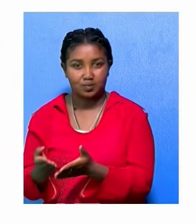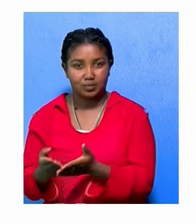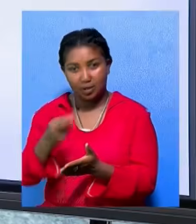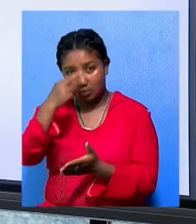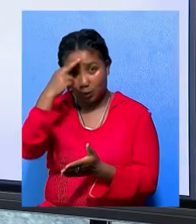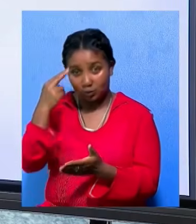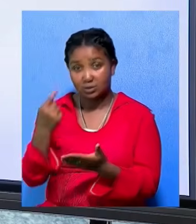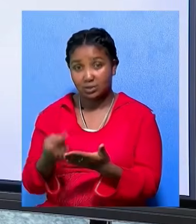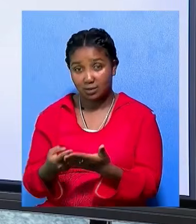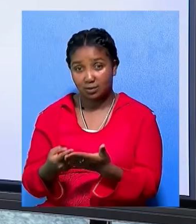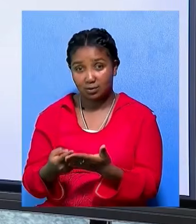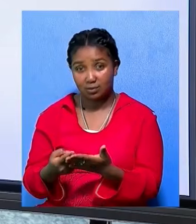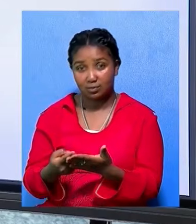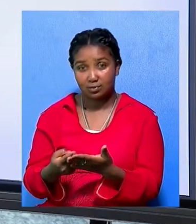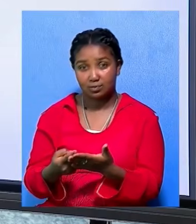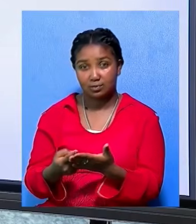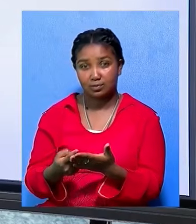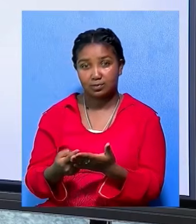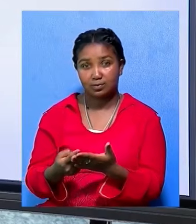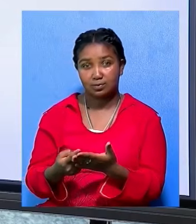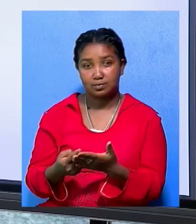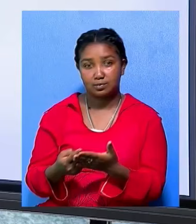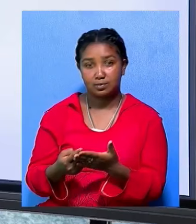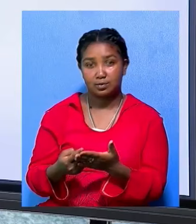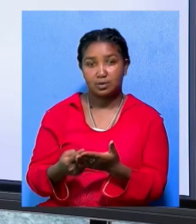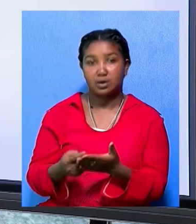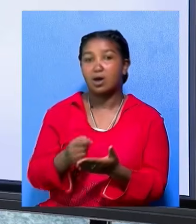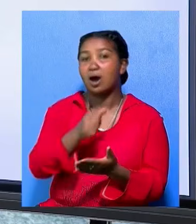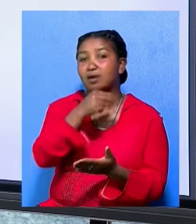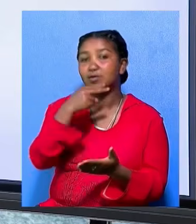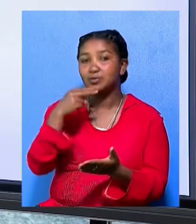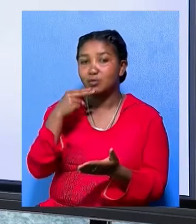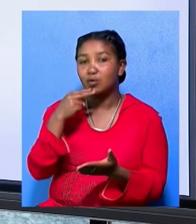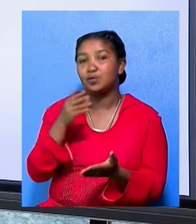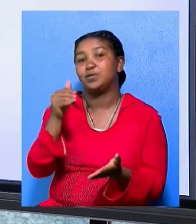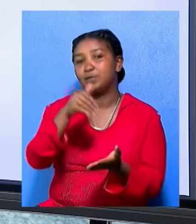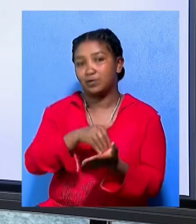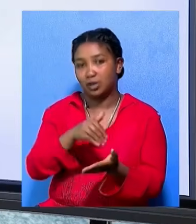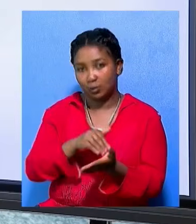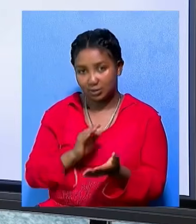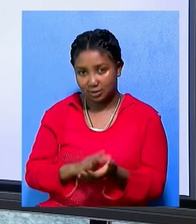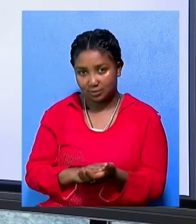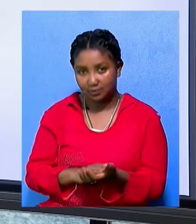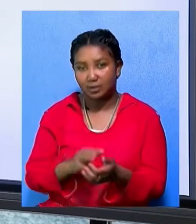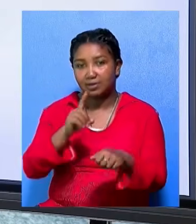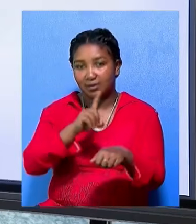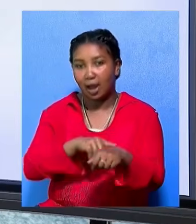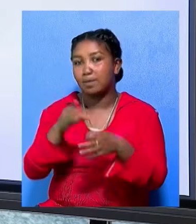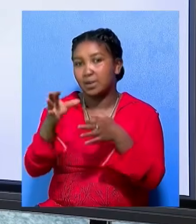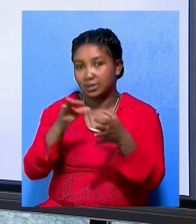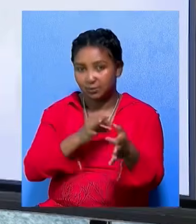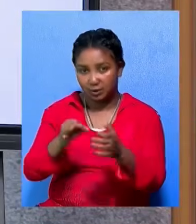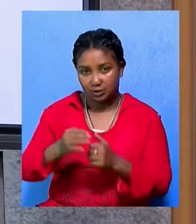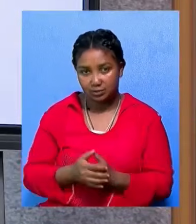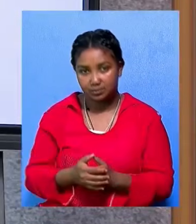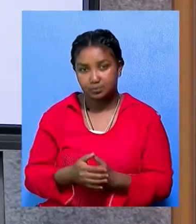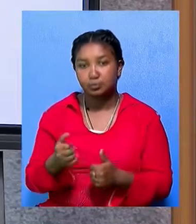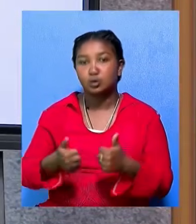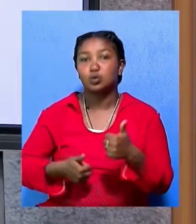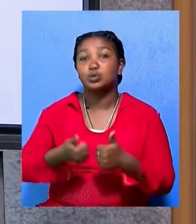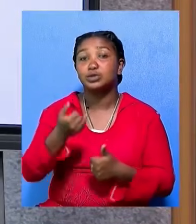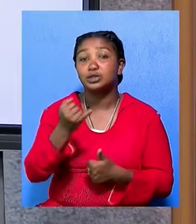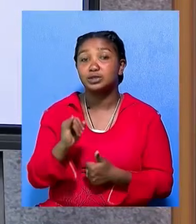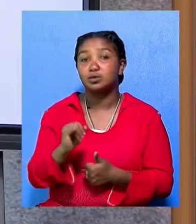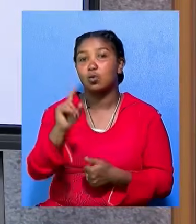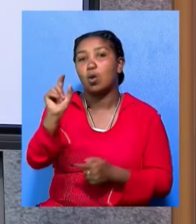Because they are what? They are adverbs of frequency time expressions, which is